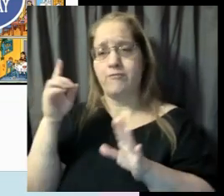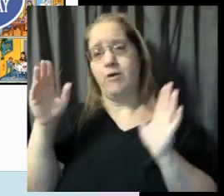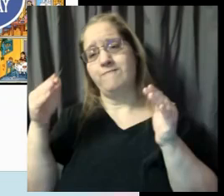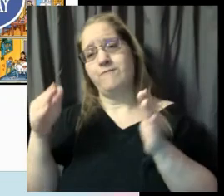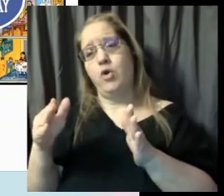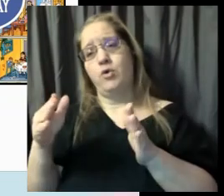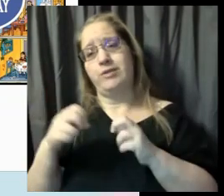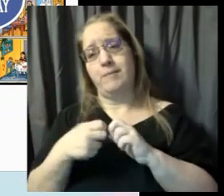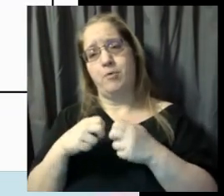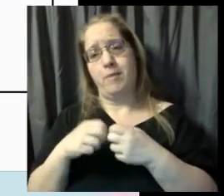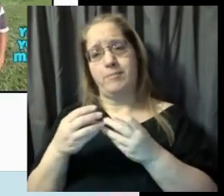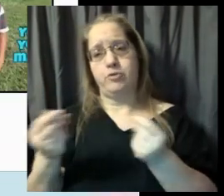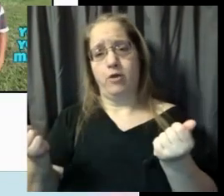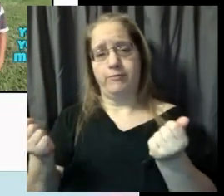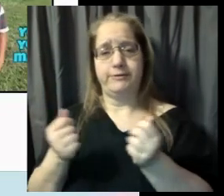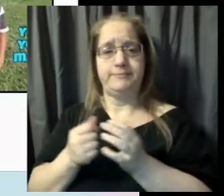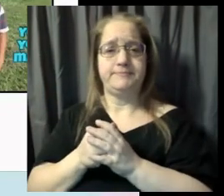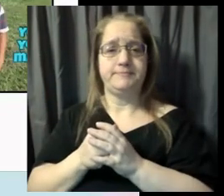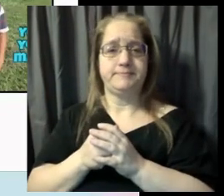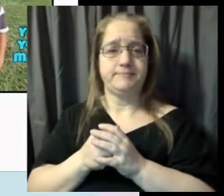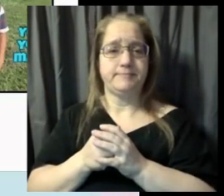focus and problem solving.